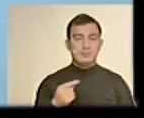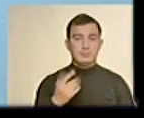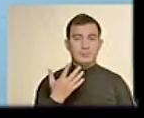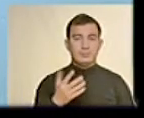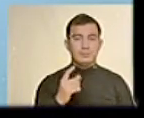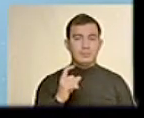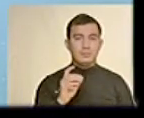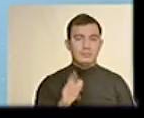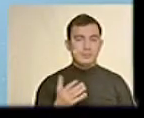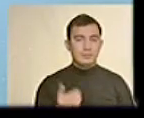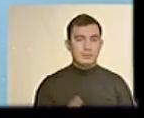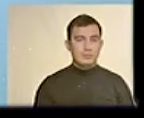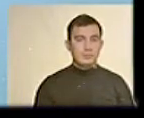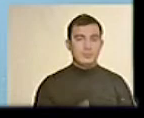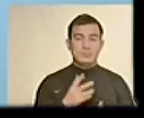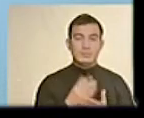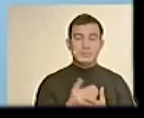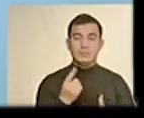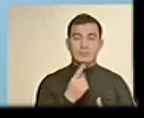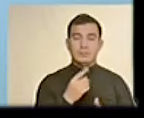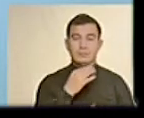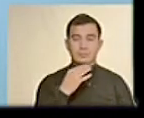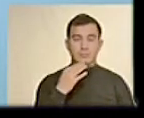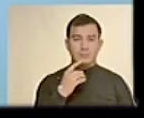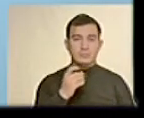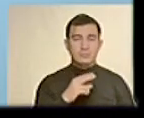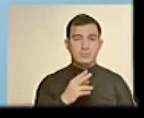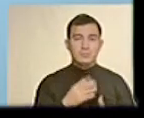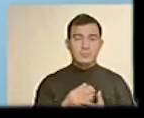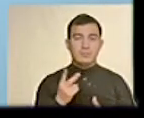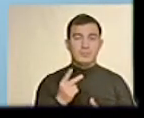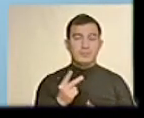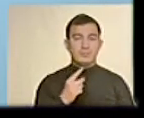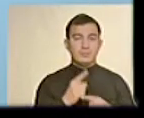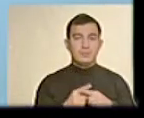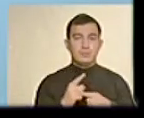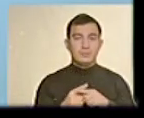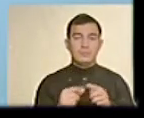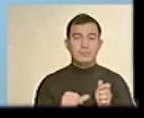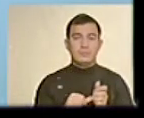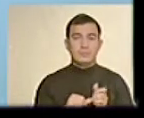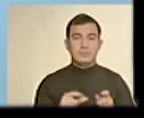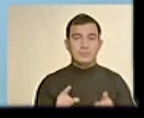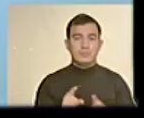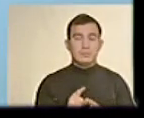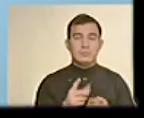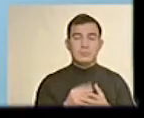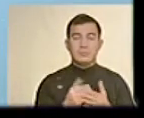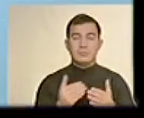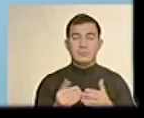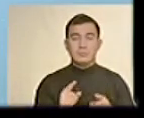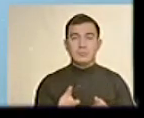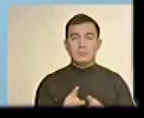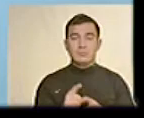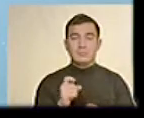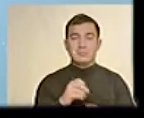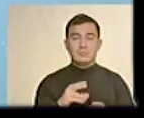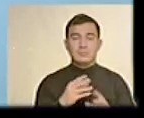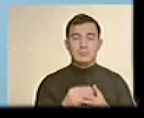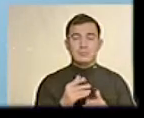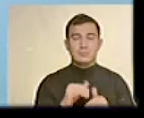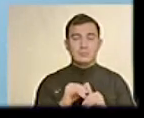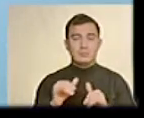bo'ladi. Endi birinchi ko'p xadimizning ikkinchi qo'shiluvchisini, ya'ni 6 ni ham xuddi shu xadlarga ko'paytiramiz. 6 ni